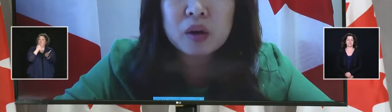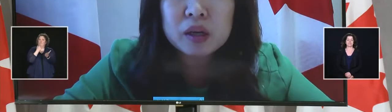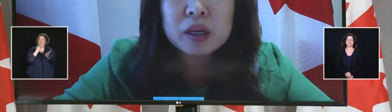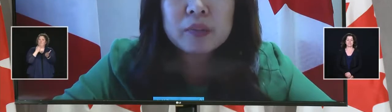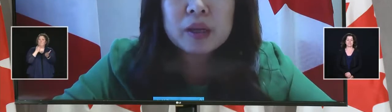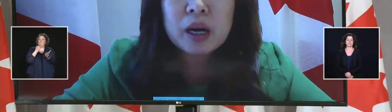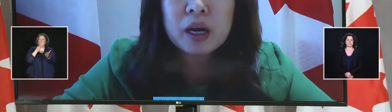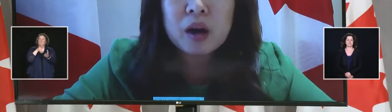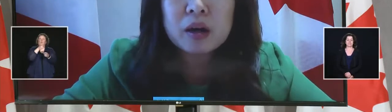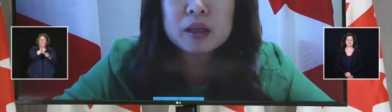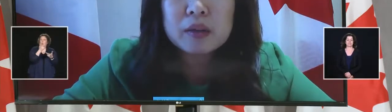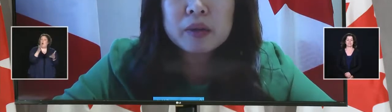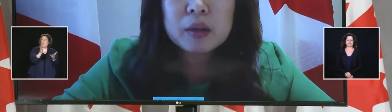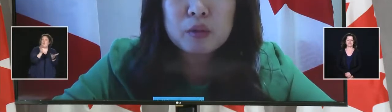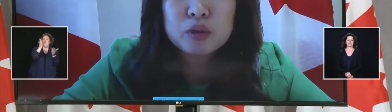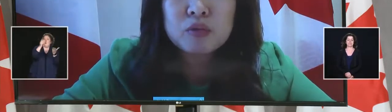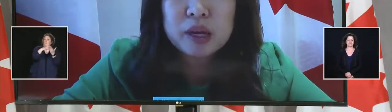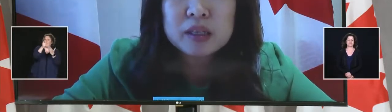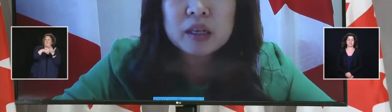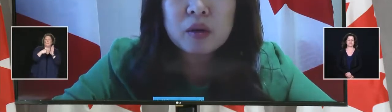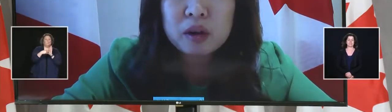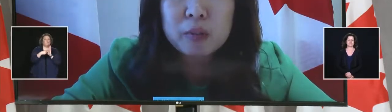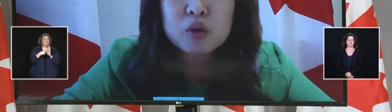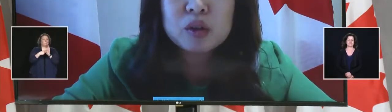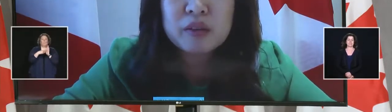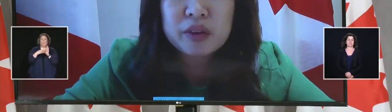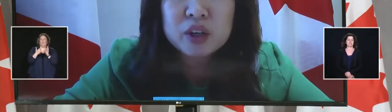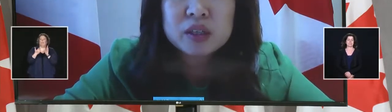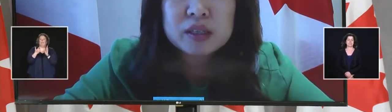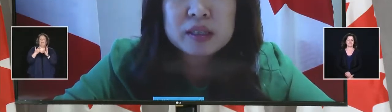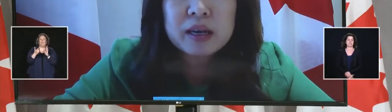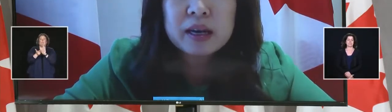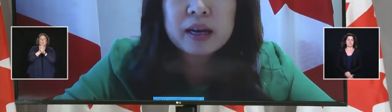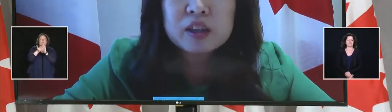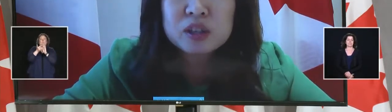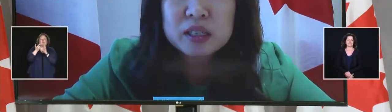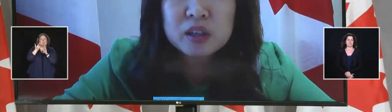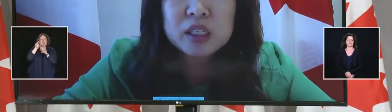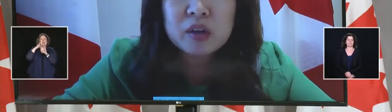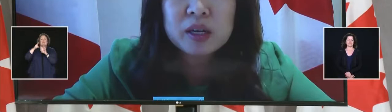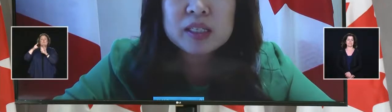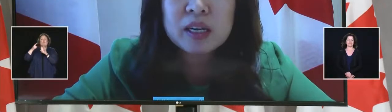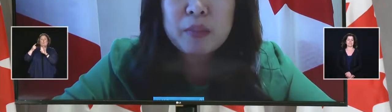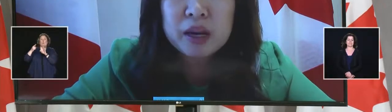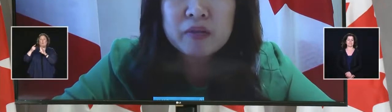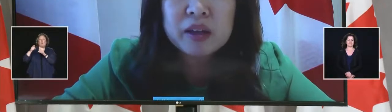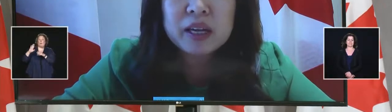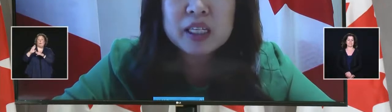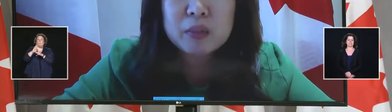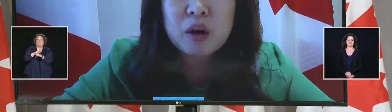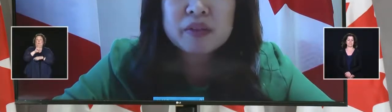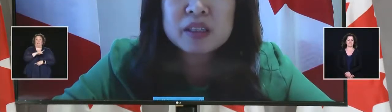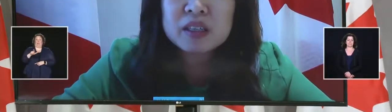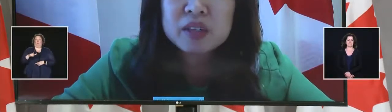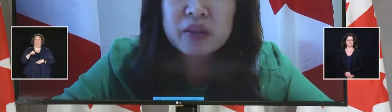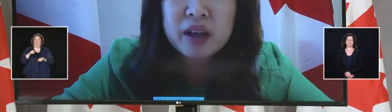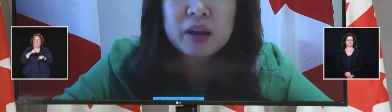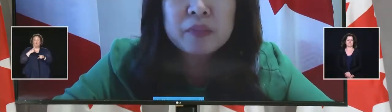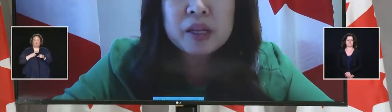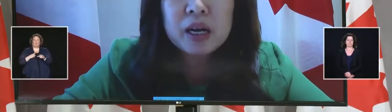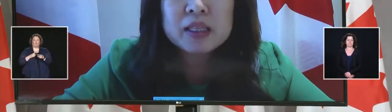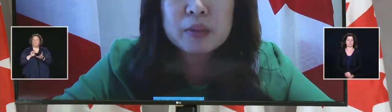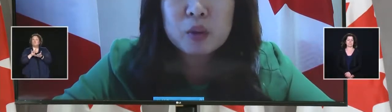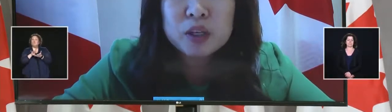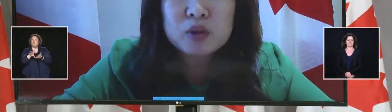ban on commercial rent or commercial evictions, just as Ontario has done, and many of the Atlantic provinces have done